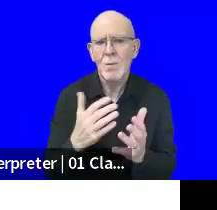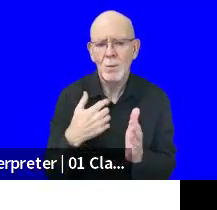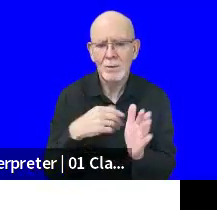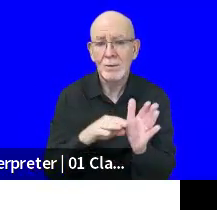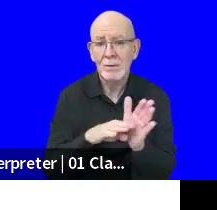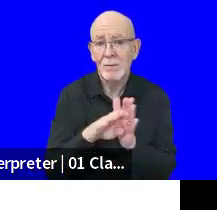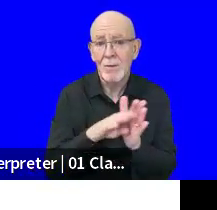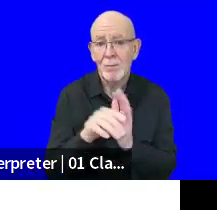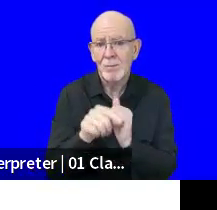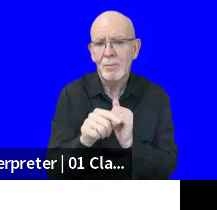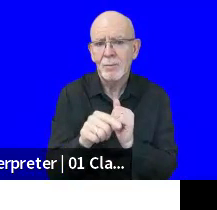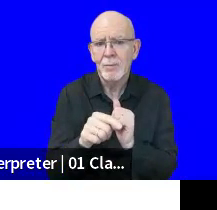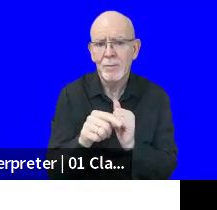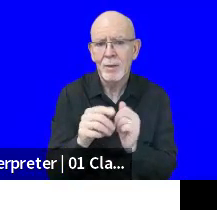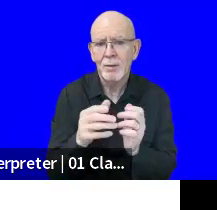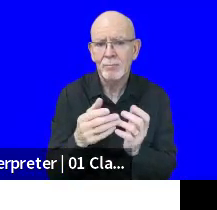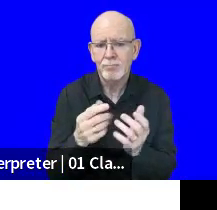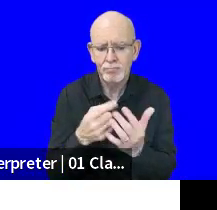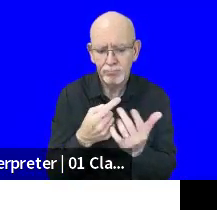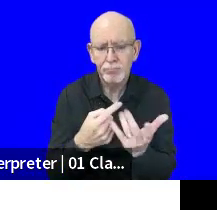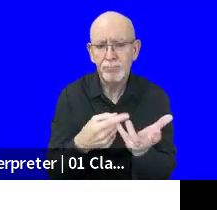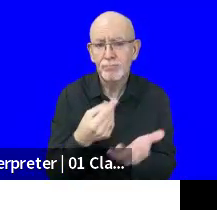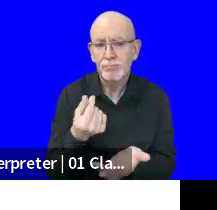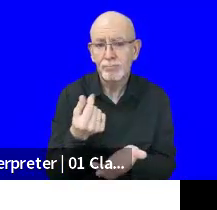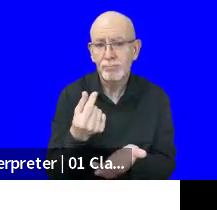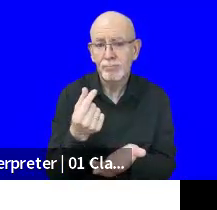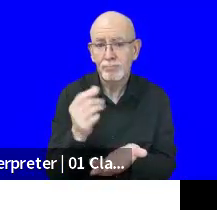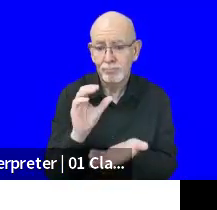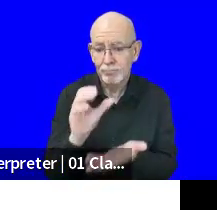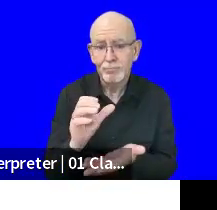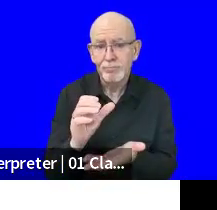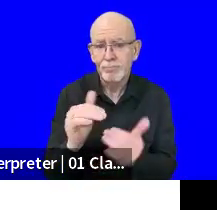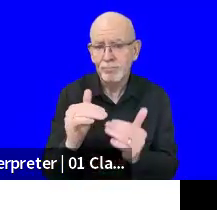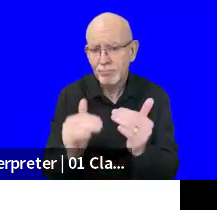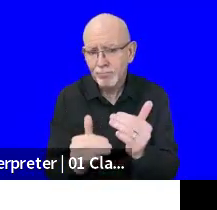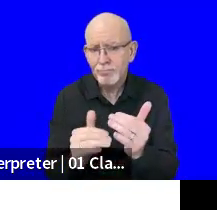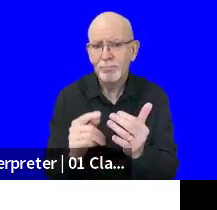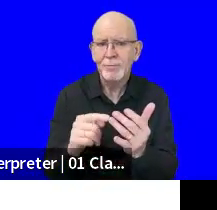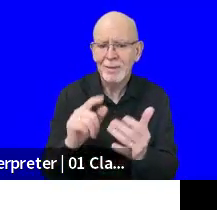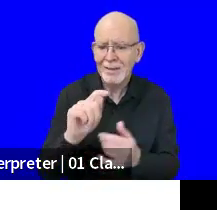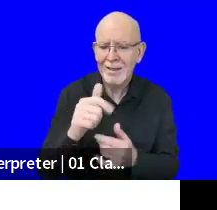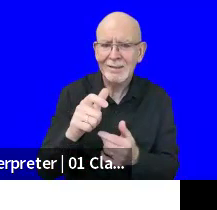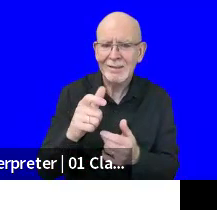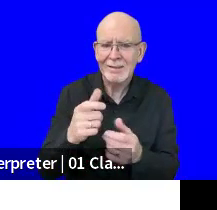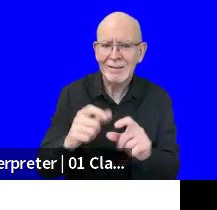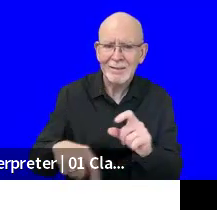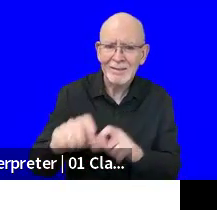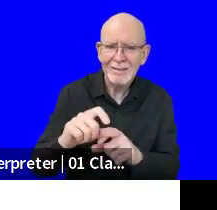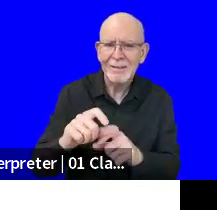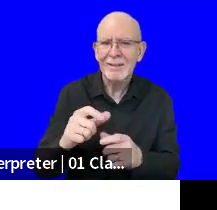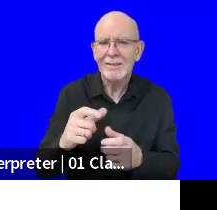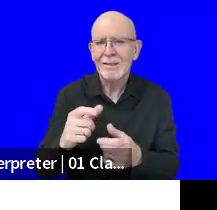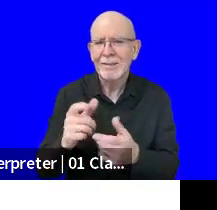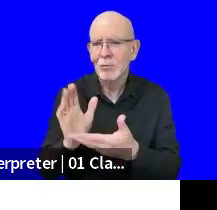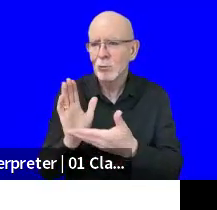delivery, in order to try to cover those costs as efficiently as possible? And another very important thing about